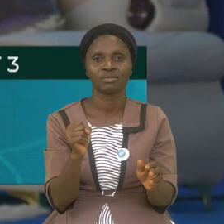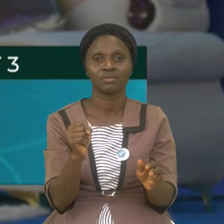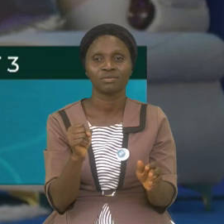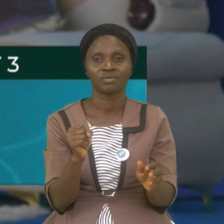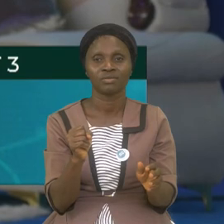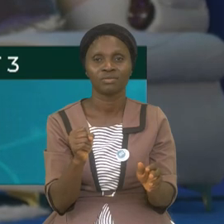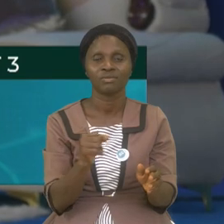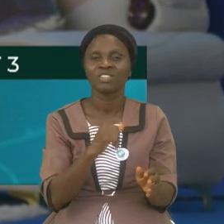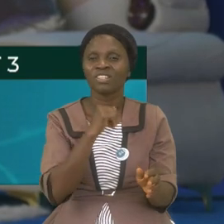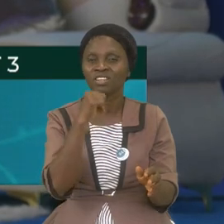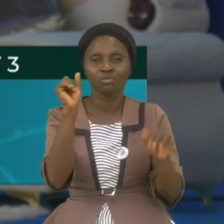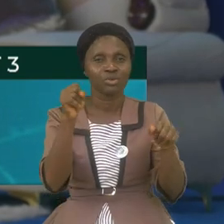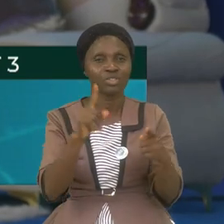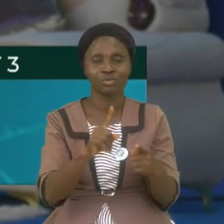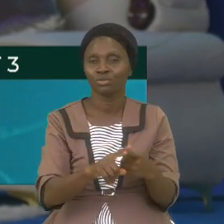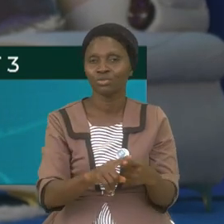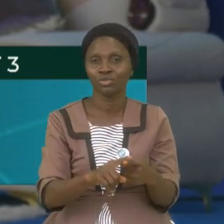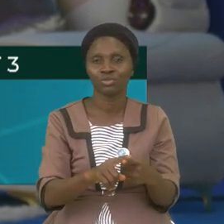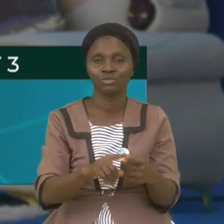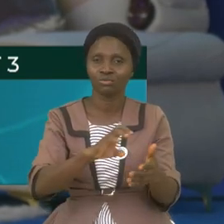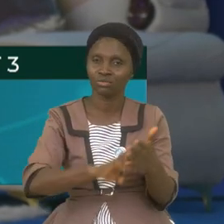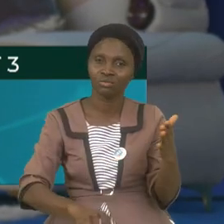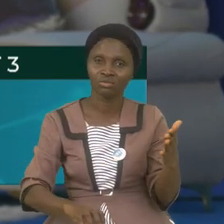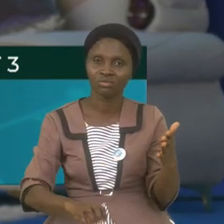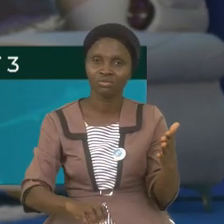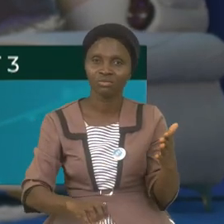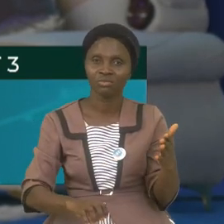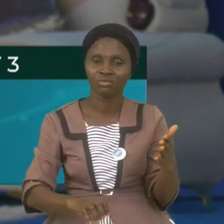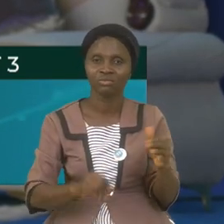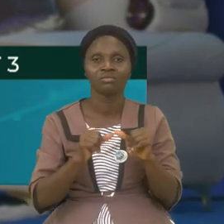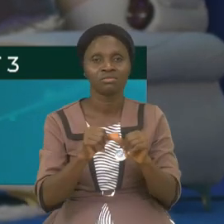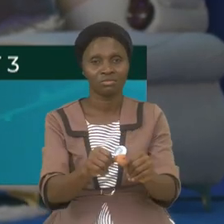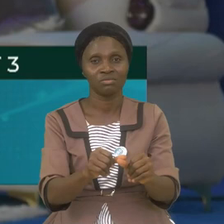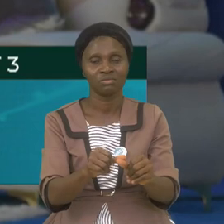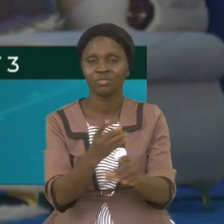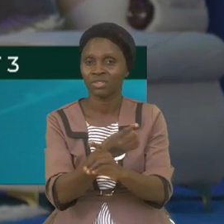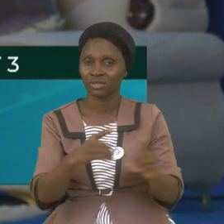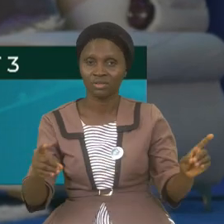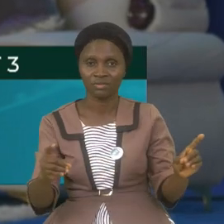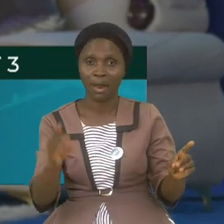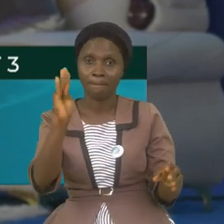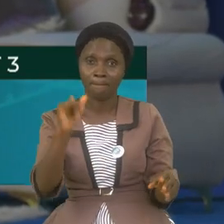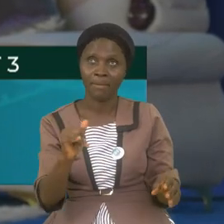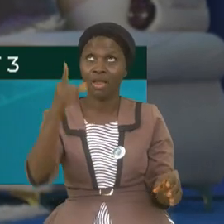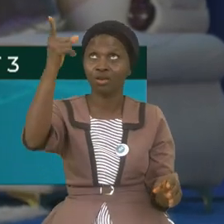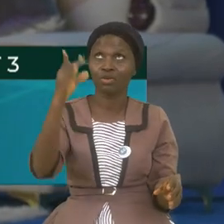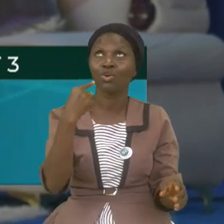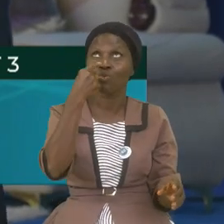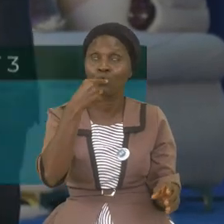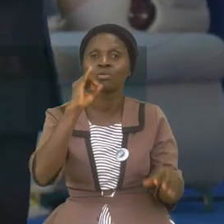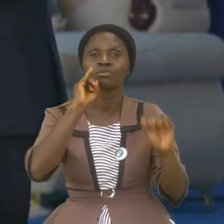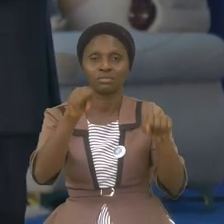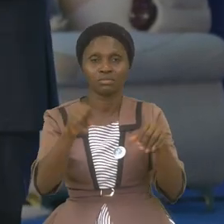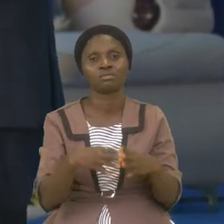impossible to terminate, dominion, deliverance by the God who is able. We're looking